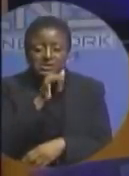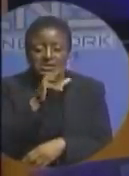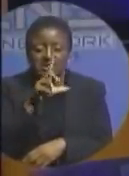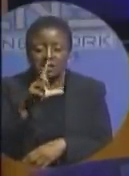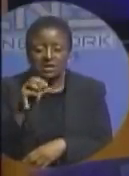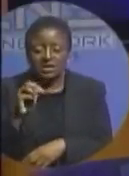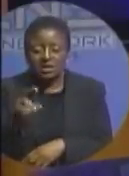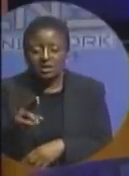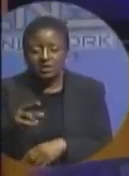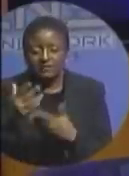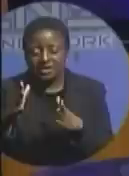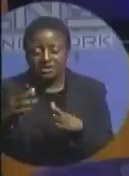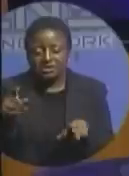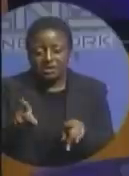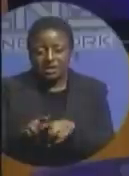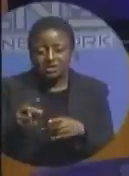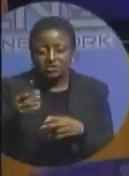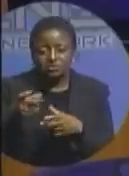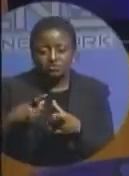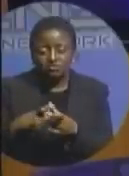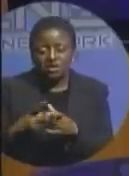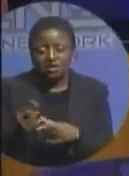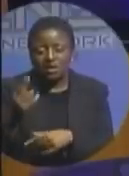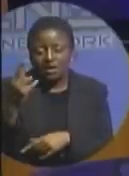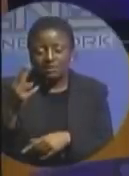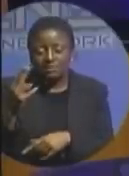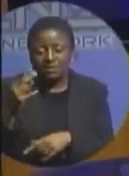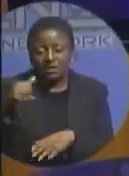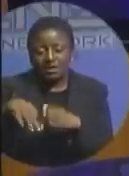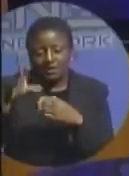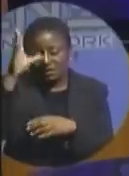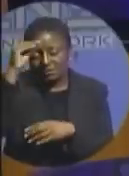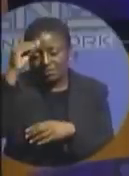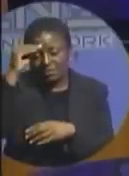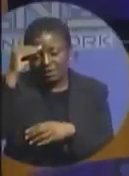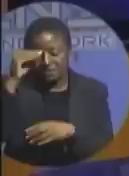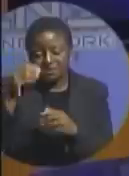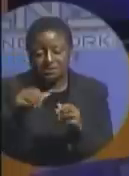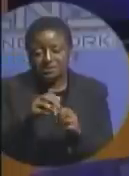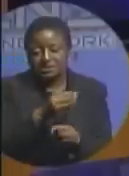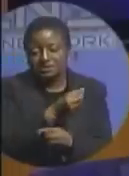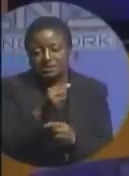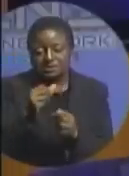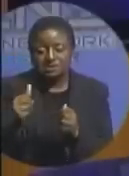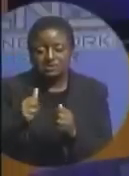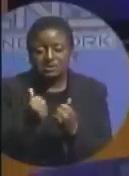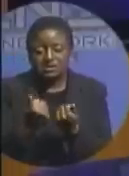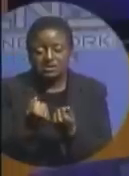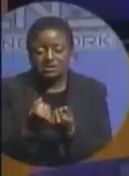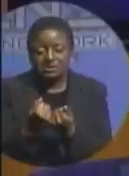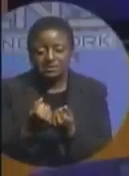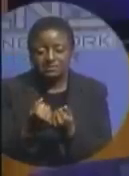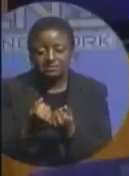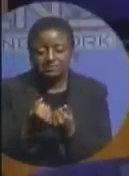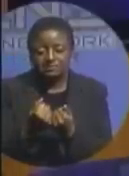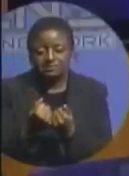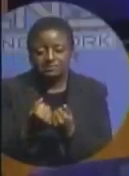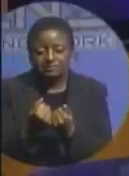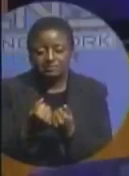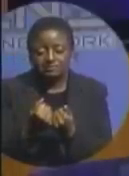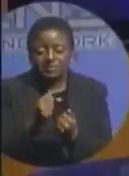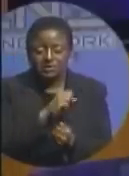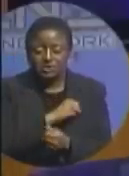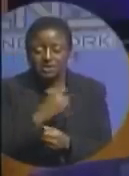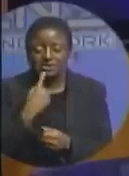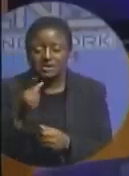finishing as the runner-up in the boys' 18 singles at the Goombay Splash Bowl. That was the junior tennis tournament last week. He came off an injury, and Shaq says he's happy with